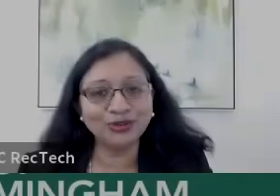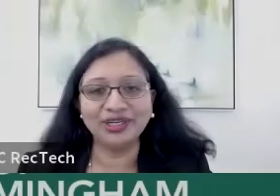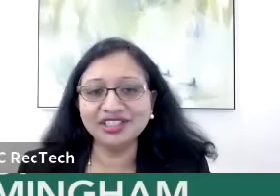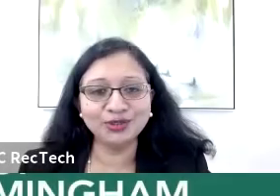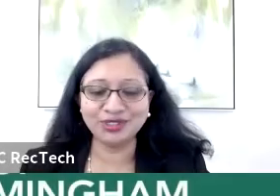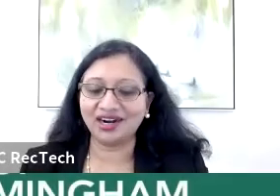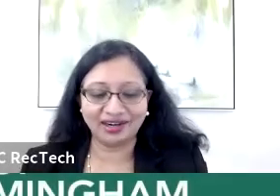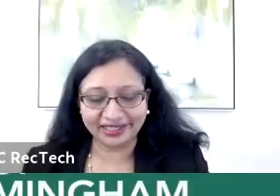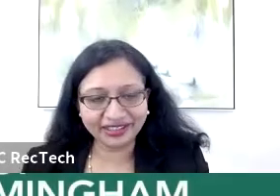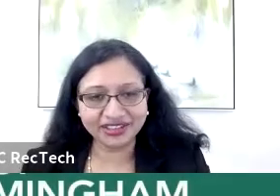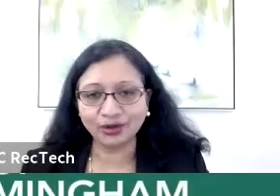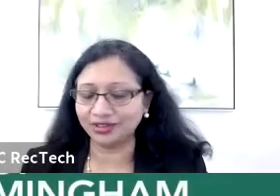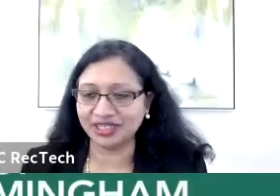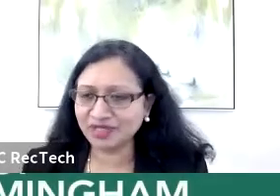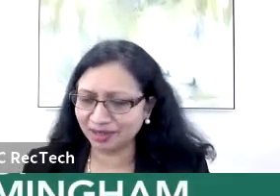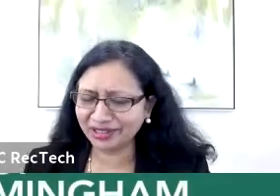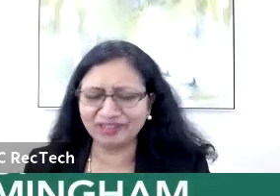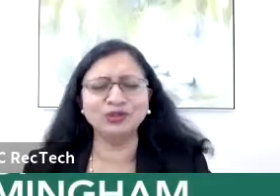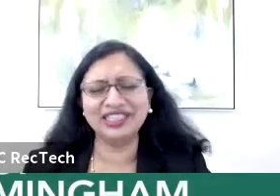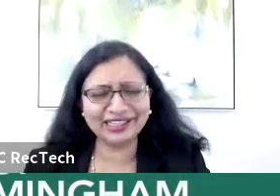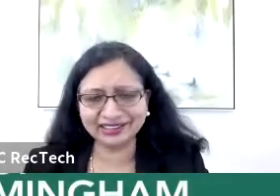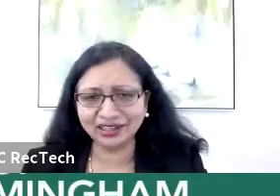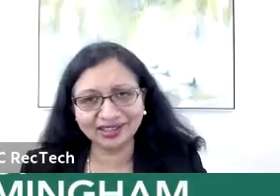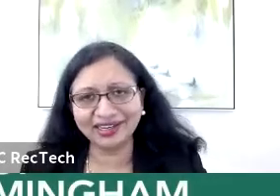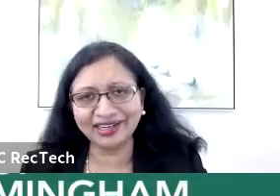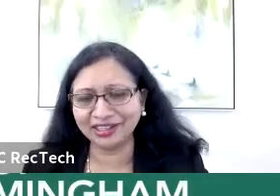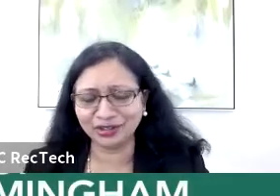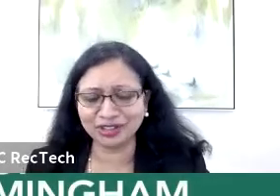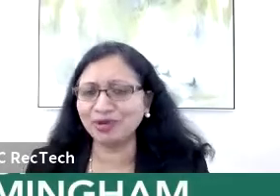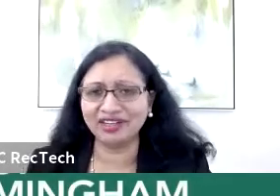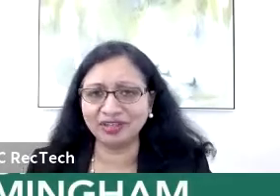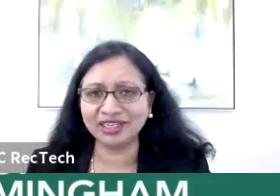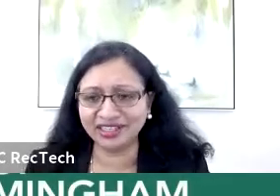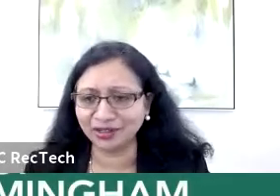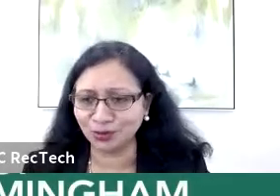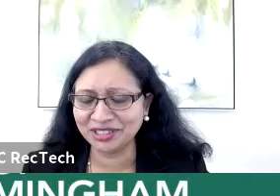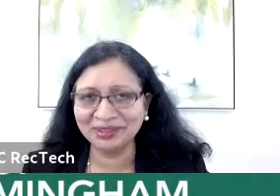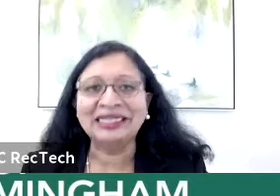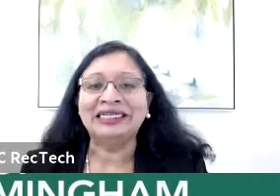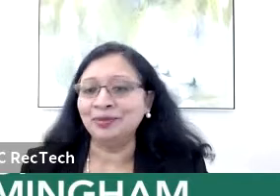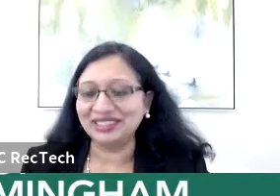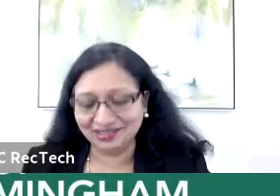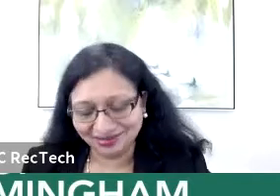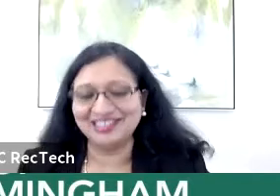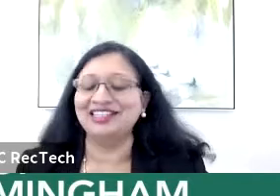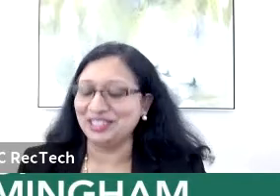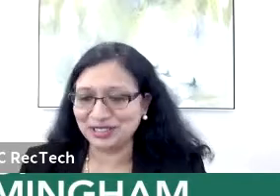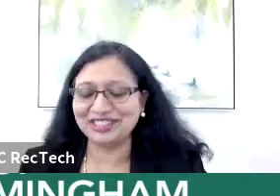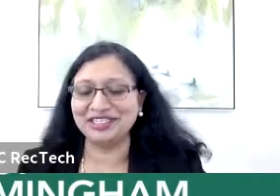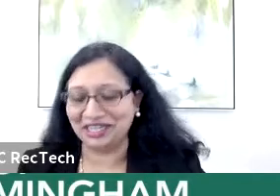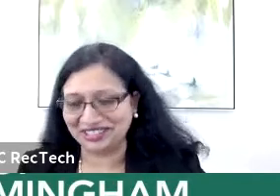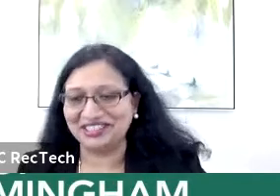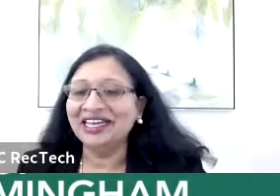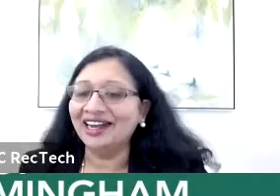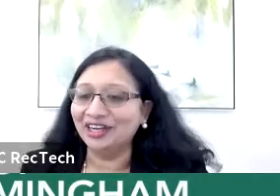I would next like to introduce our director, Dr. James Rimmer. Of course, like he does not need any introduction. Probably everybody here knows him, but